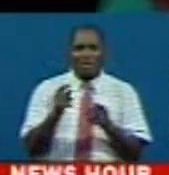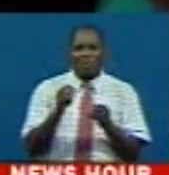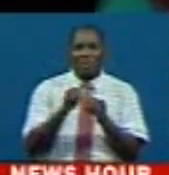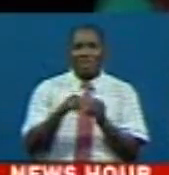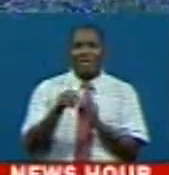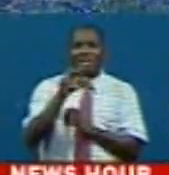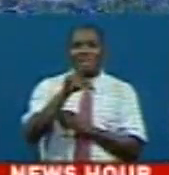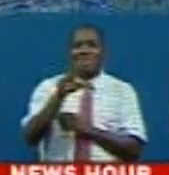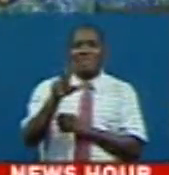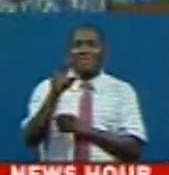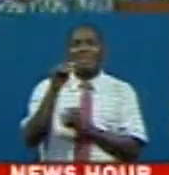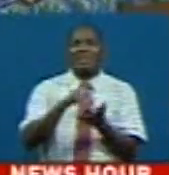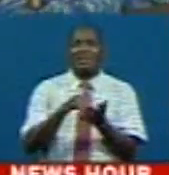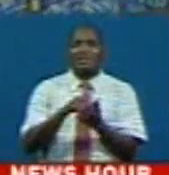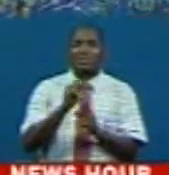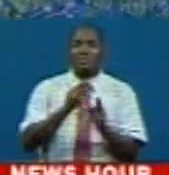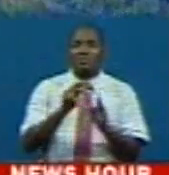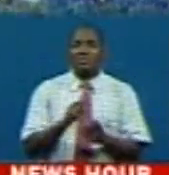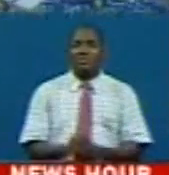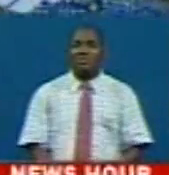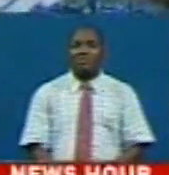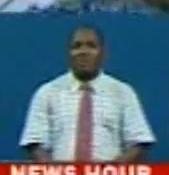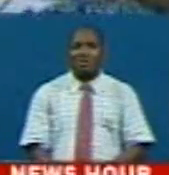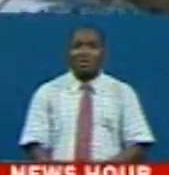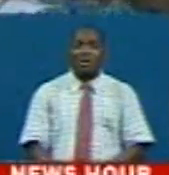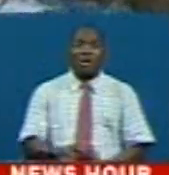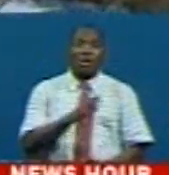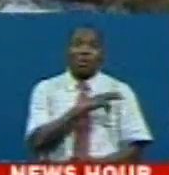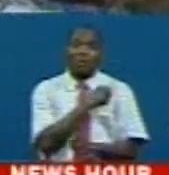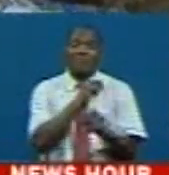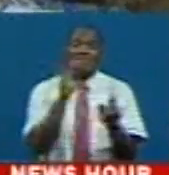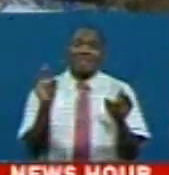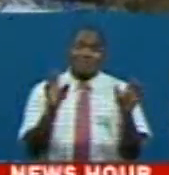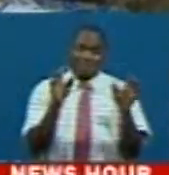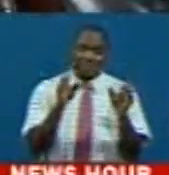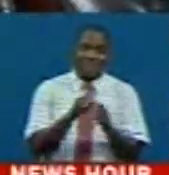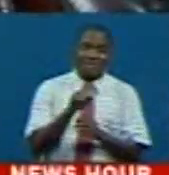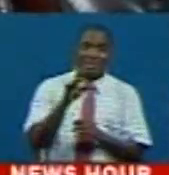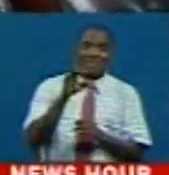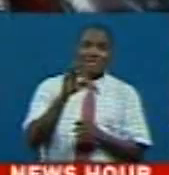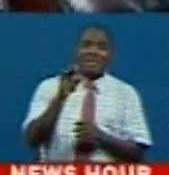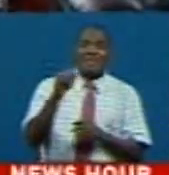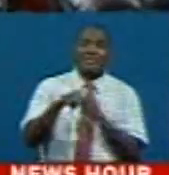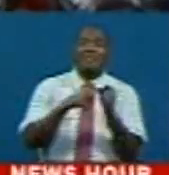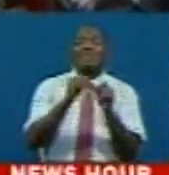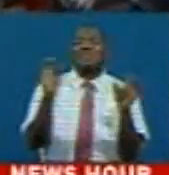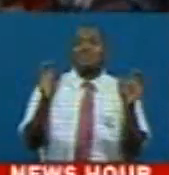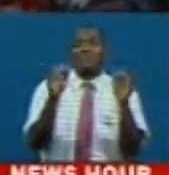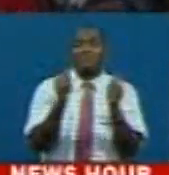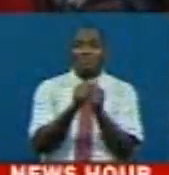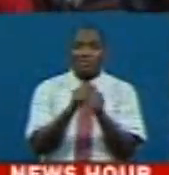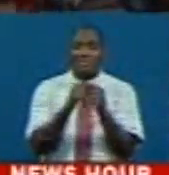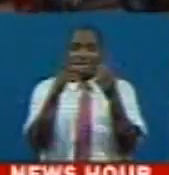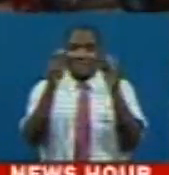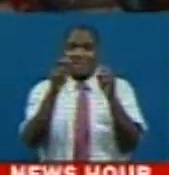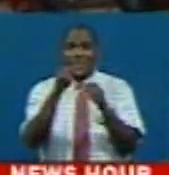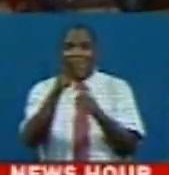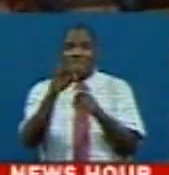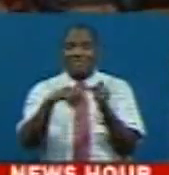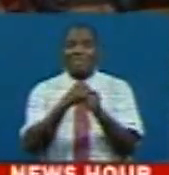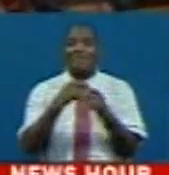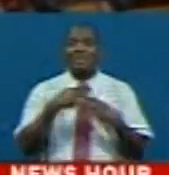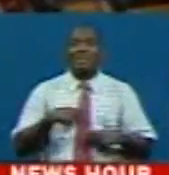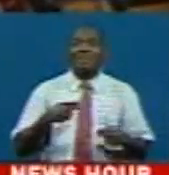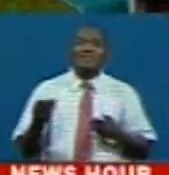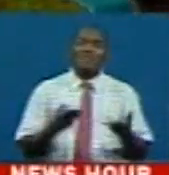of about 33,000 patients annually. The hospital celebrated its 90th anniversary under the theme 90 years